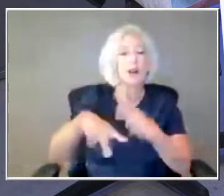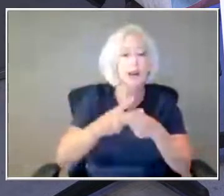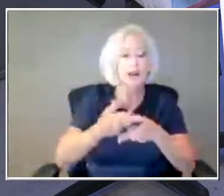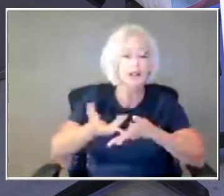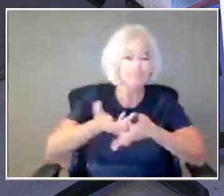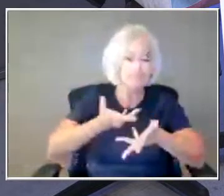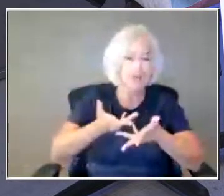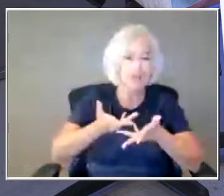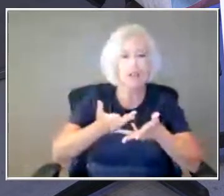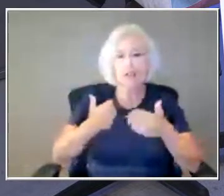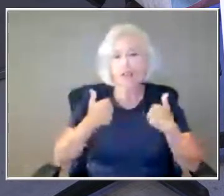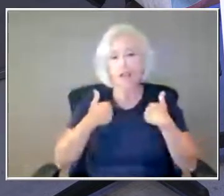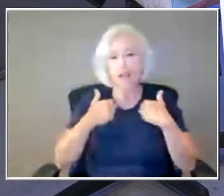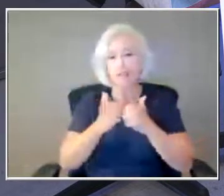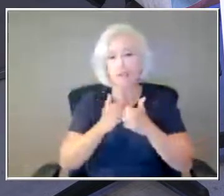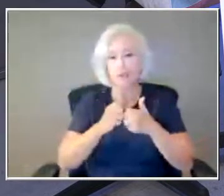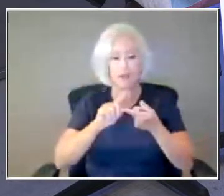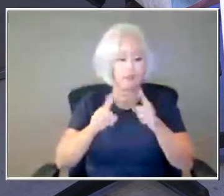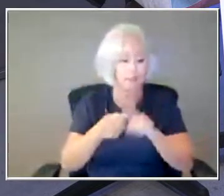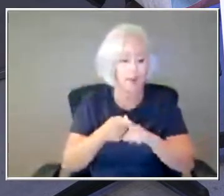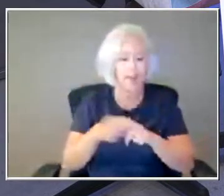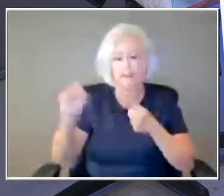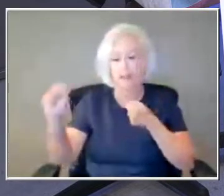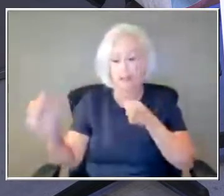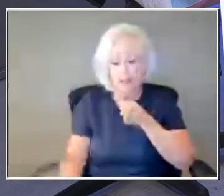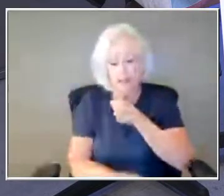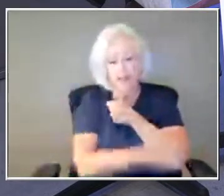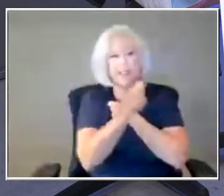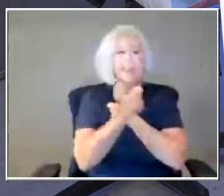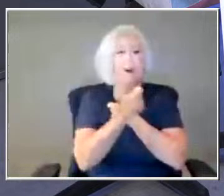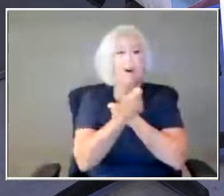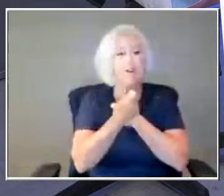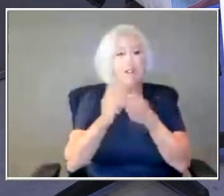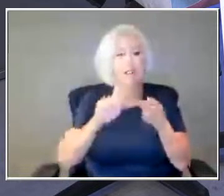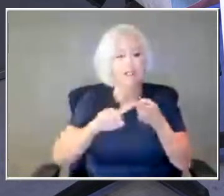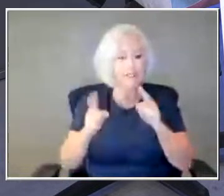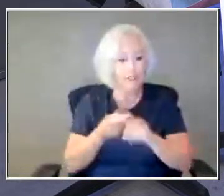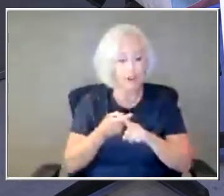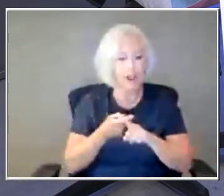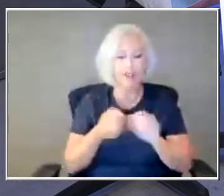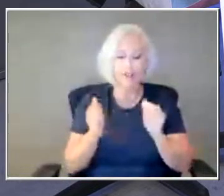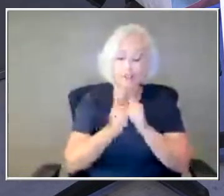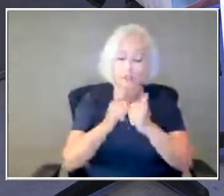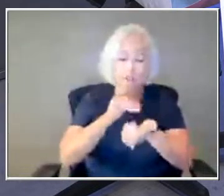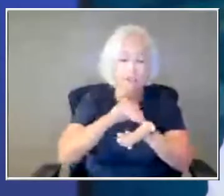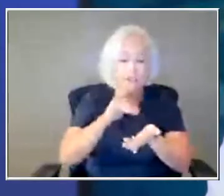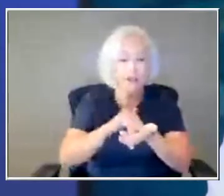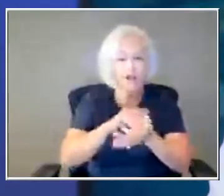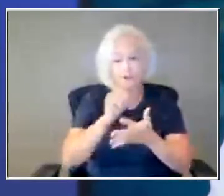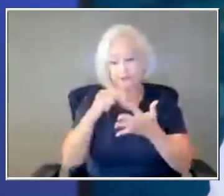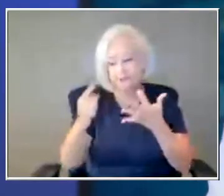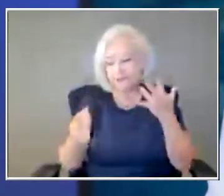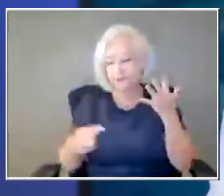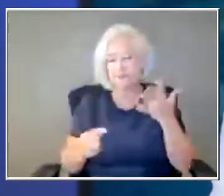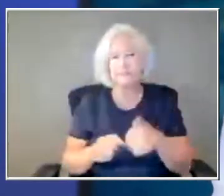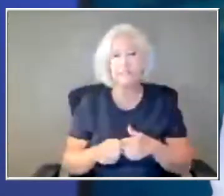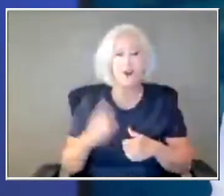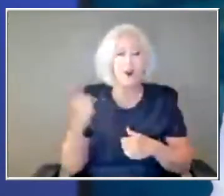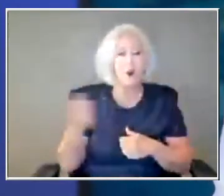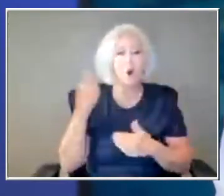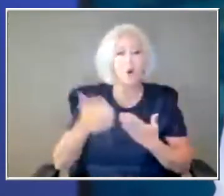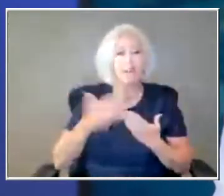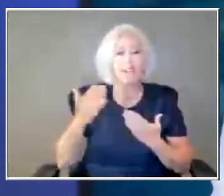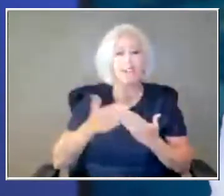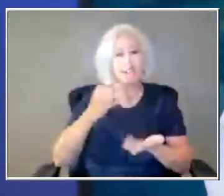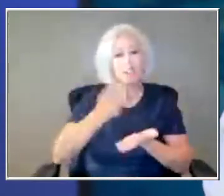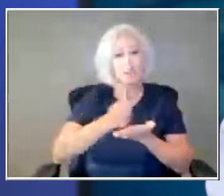their friends, on the golf course, and certainly with their doctor? I think overall it's always easier to treat someone with